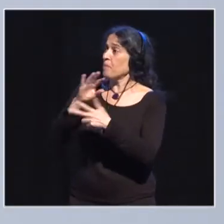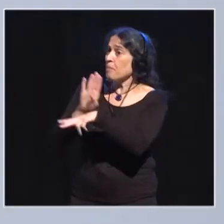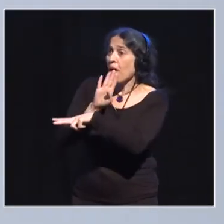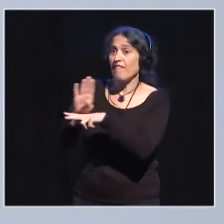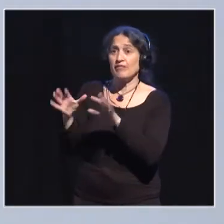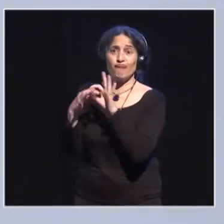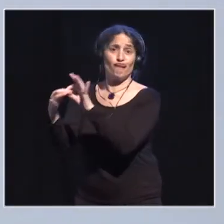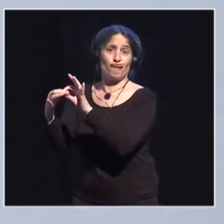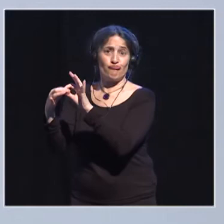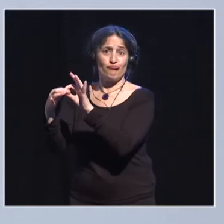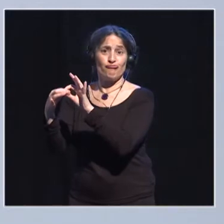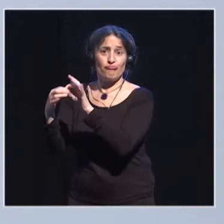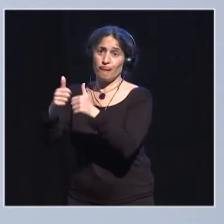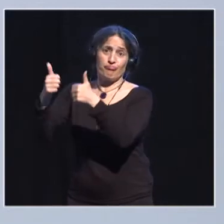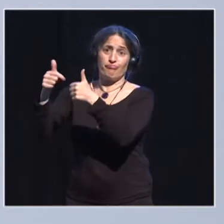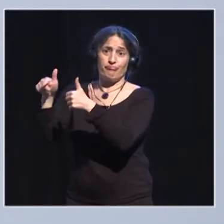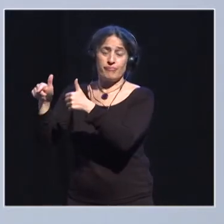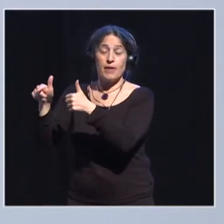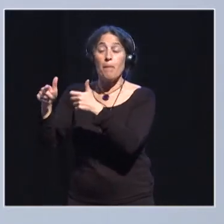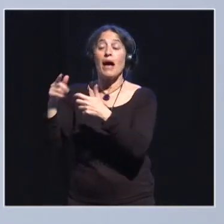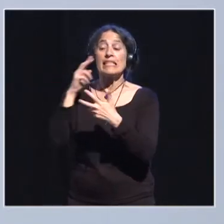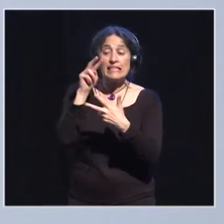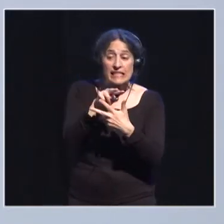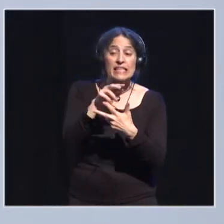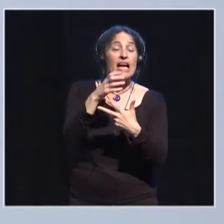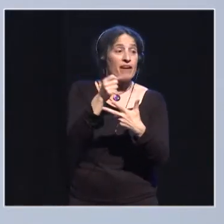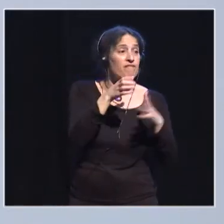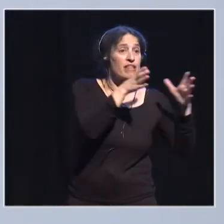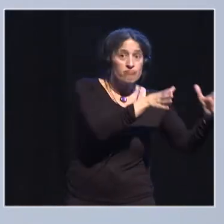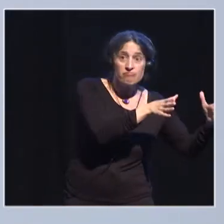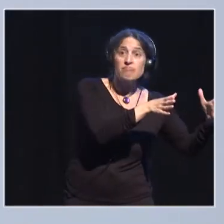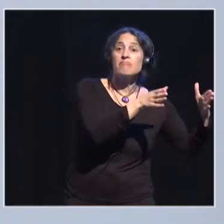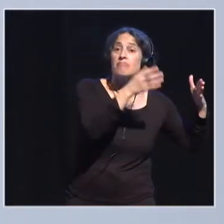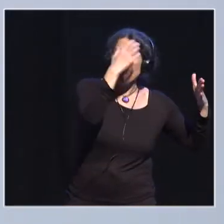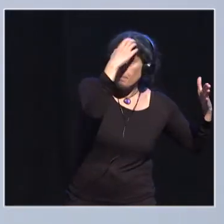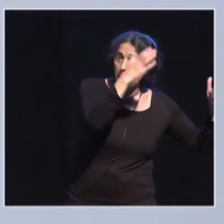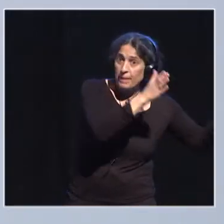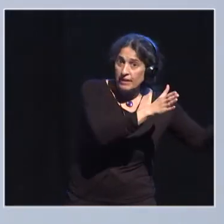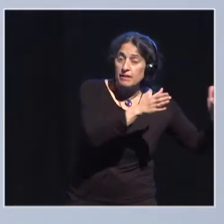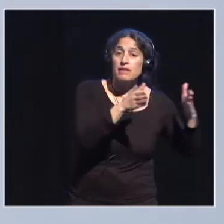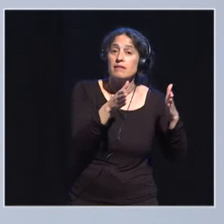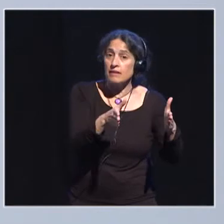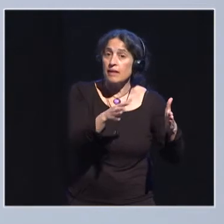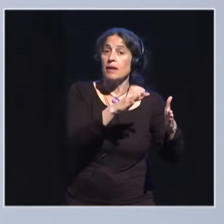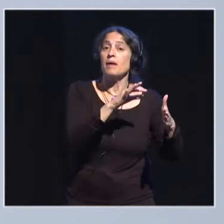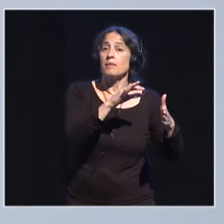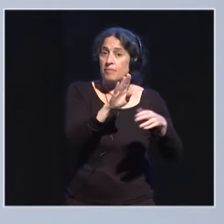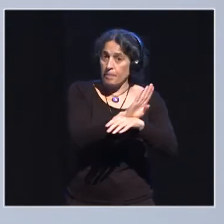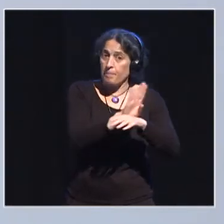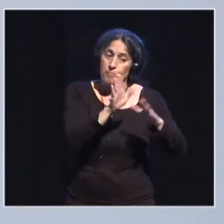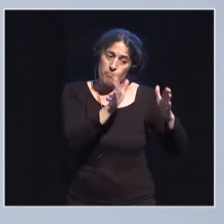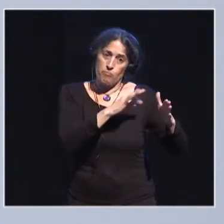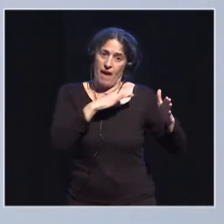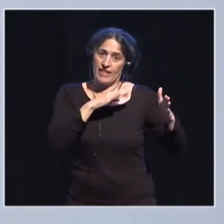that perhaps private sector involvement is important, but it should be driven by the public sector and the